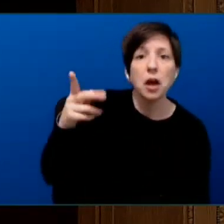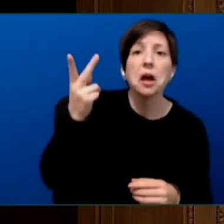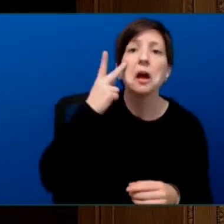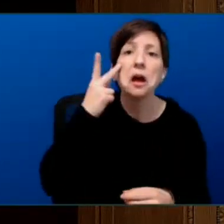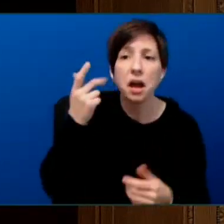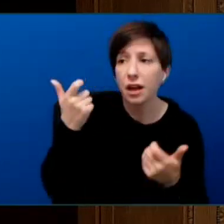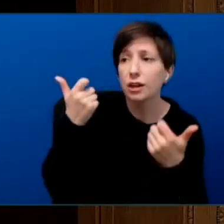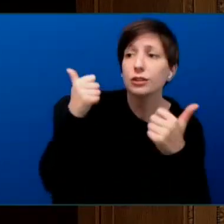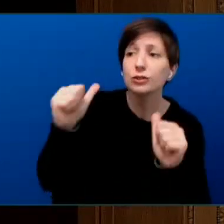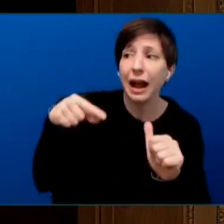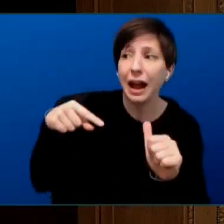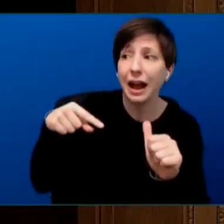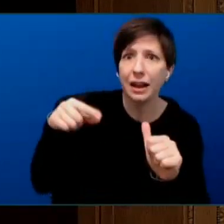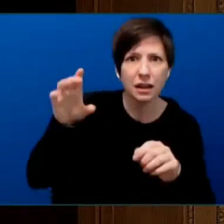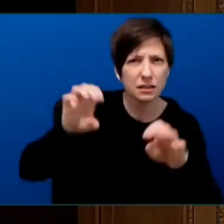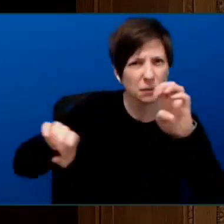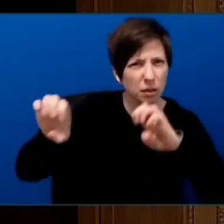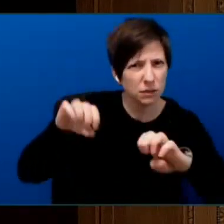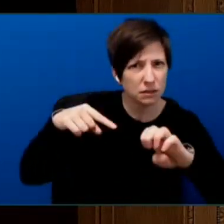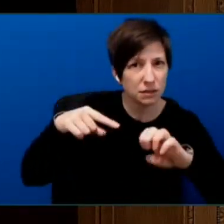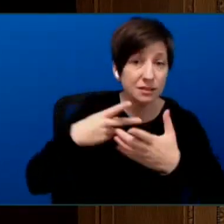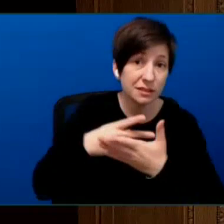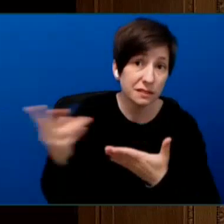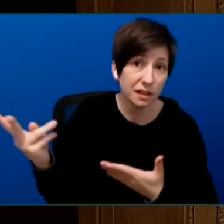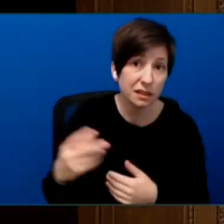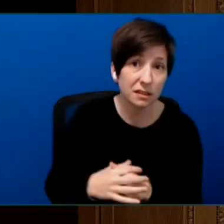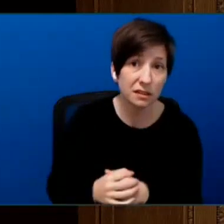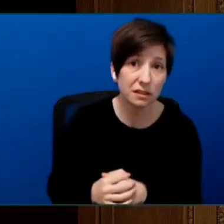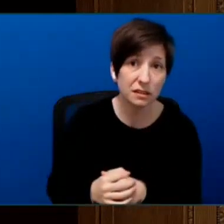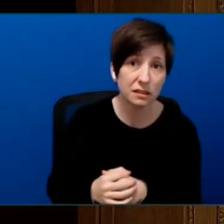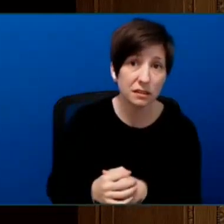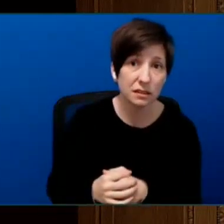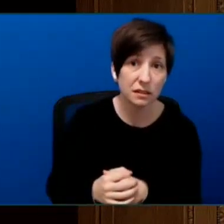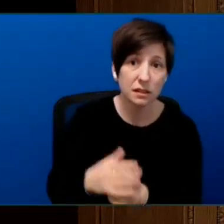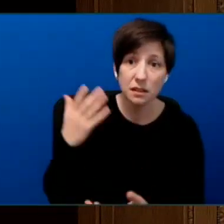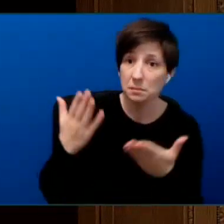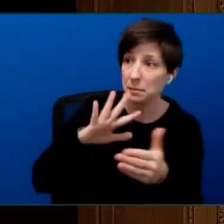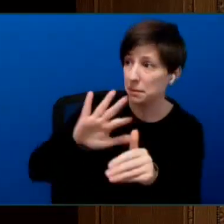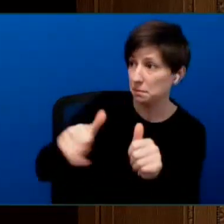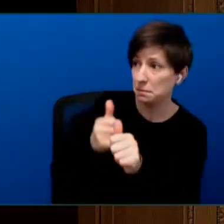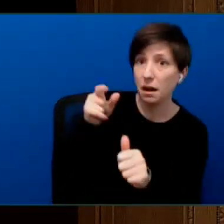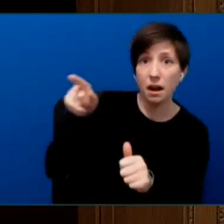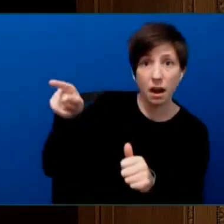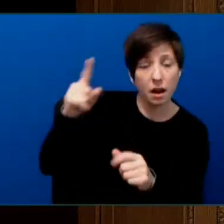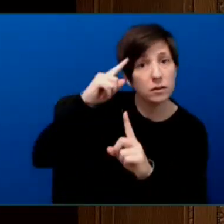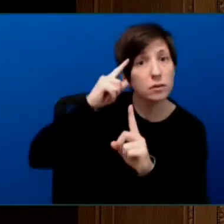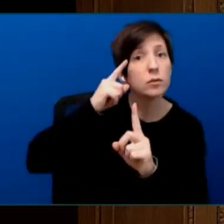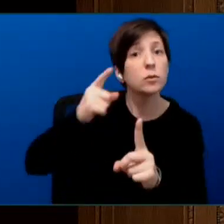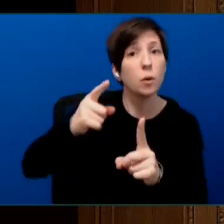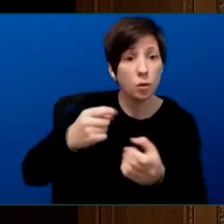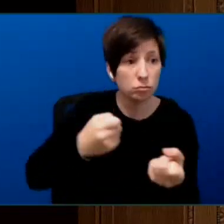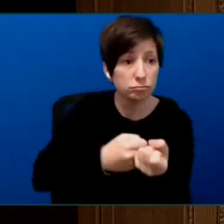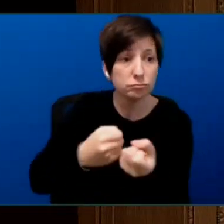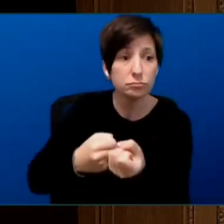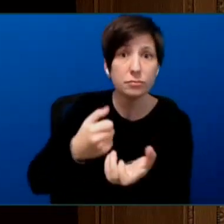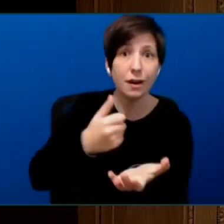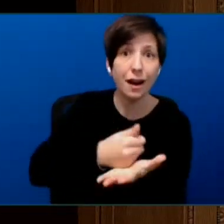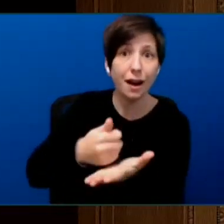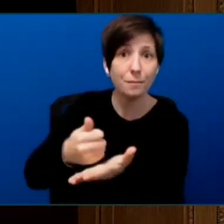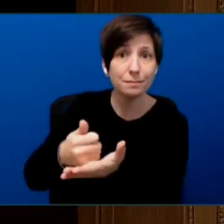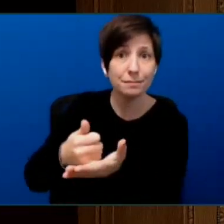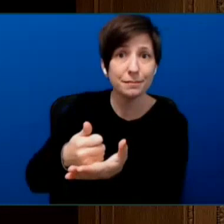However genuine the intention and motivation may have been, the government's